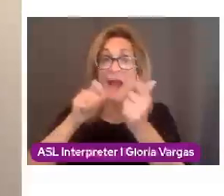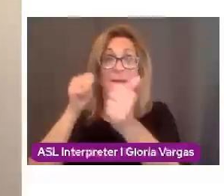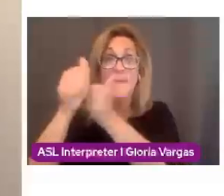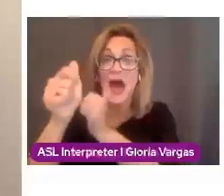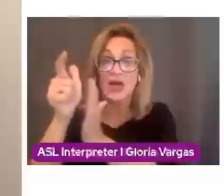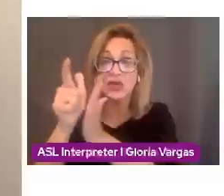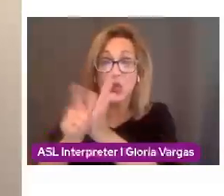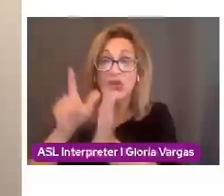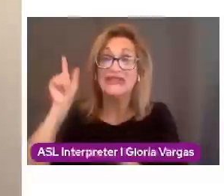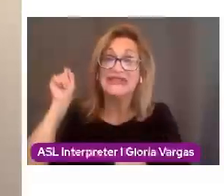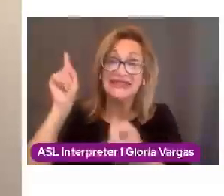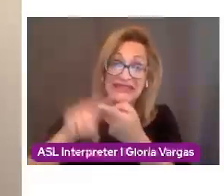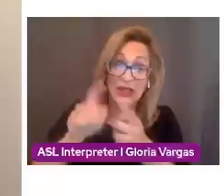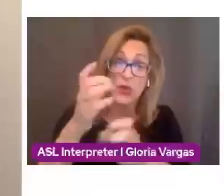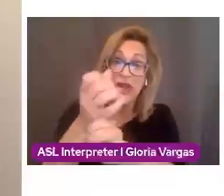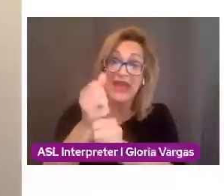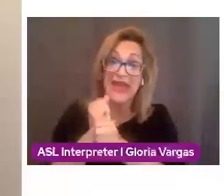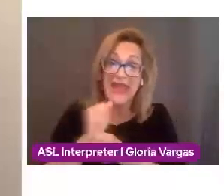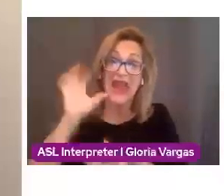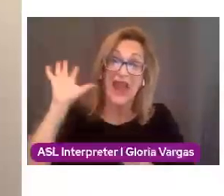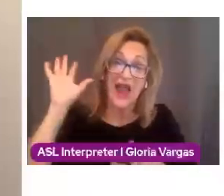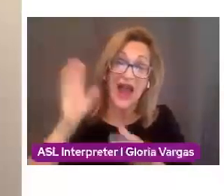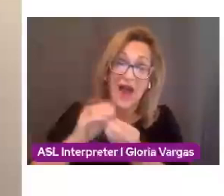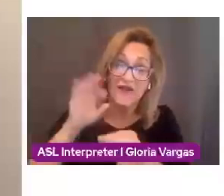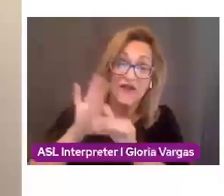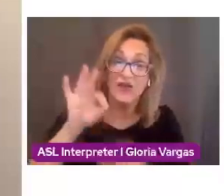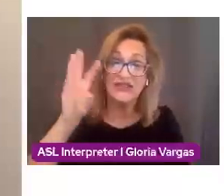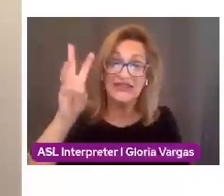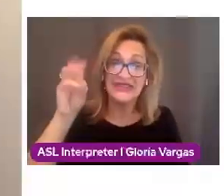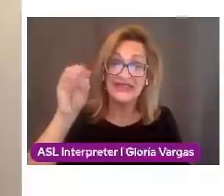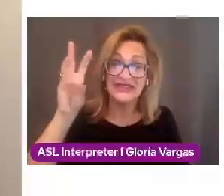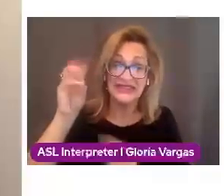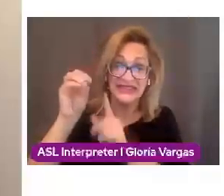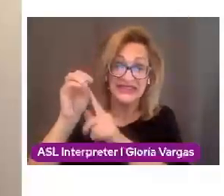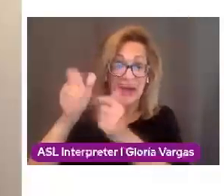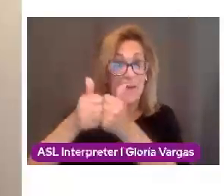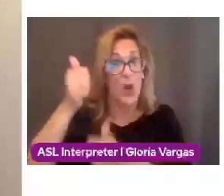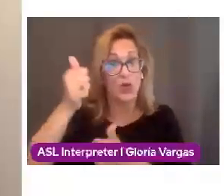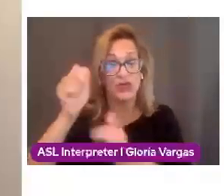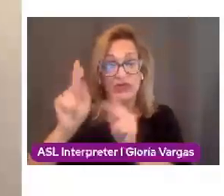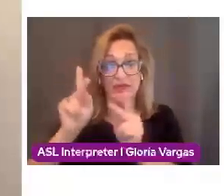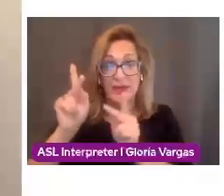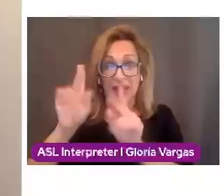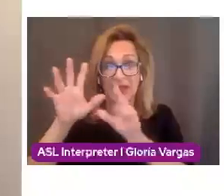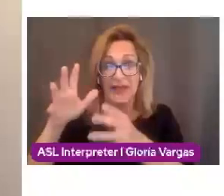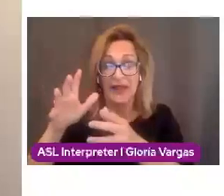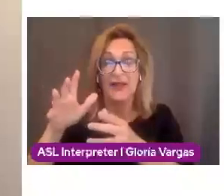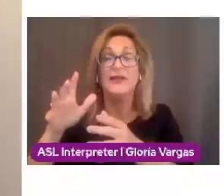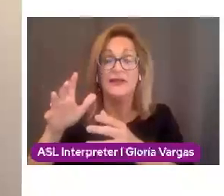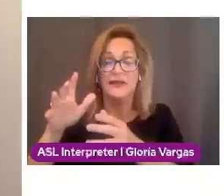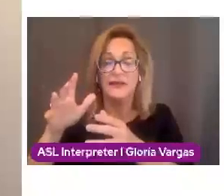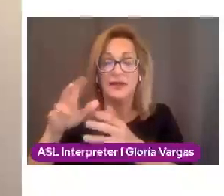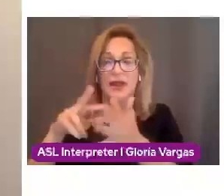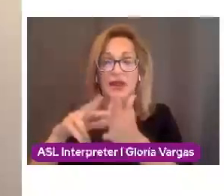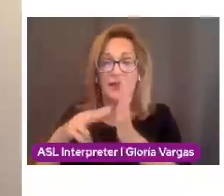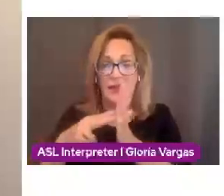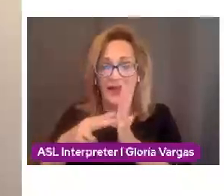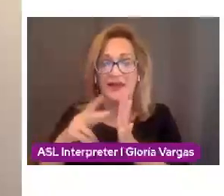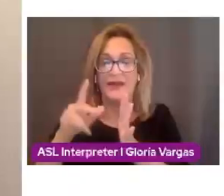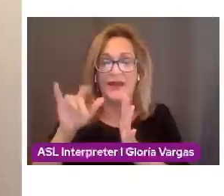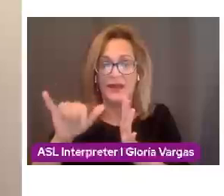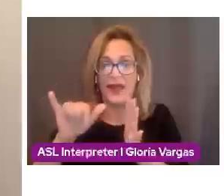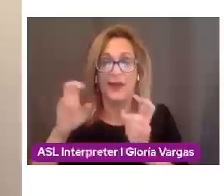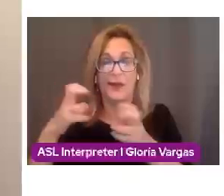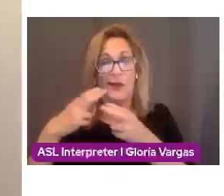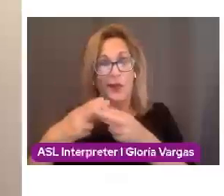in the Senate, unless you get a 60% majority in a body that is designed to amplify minority rule. Starting to see